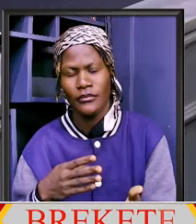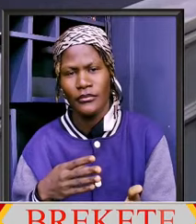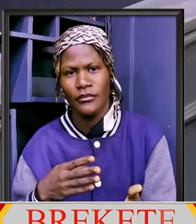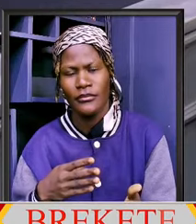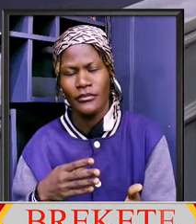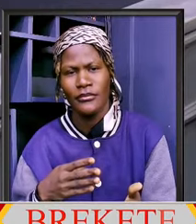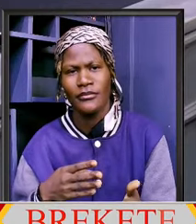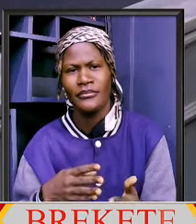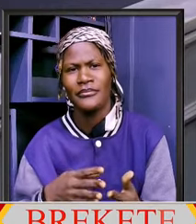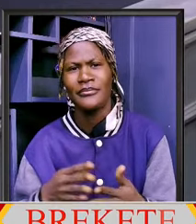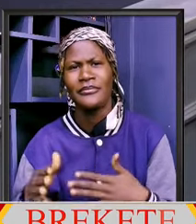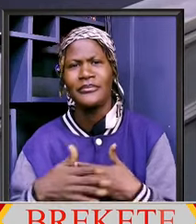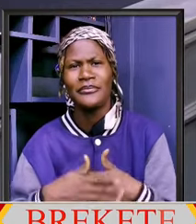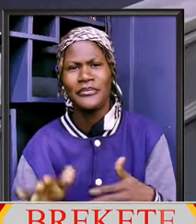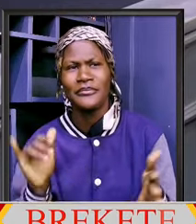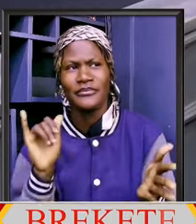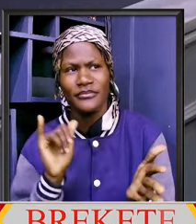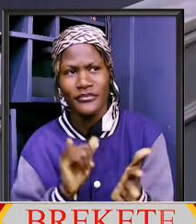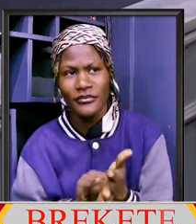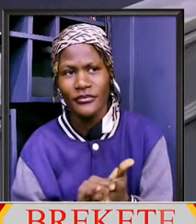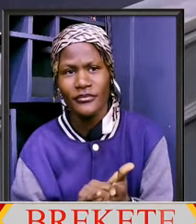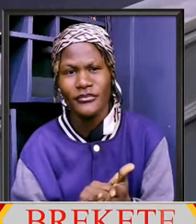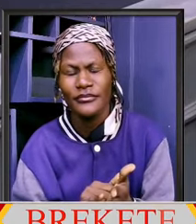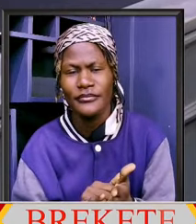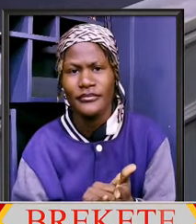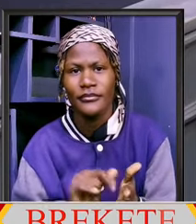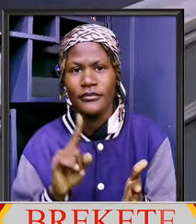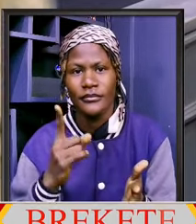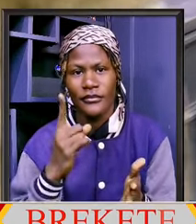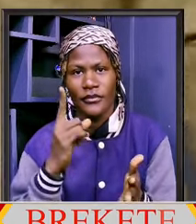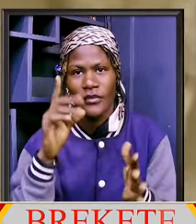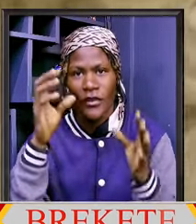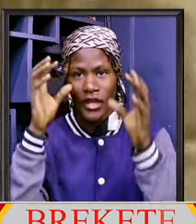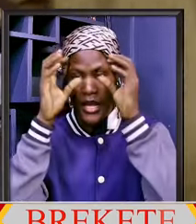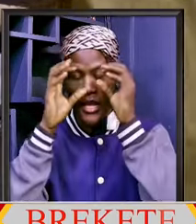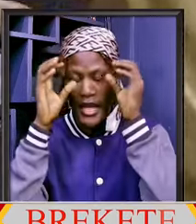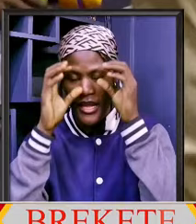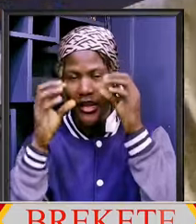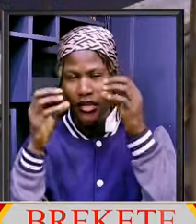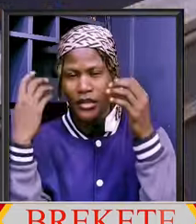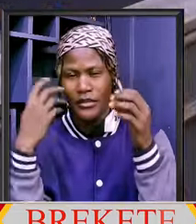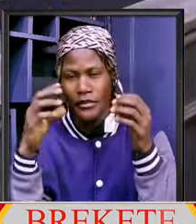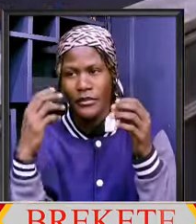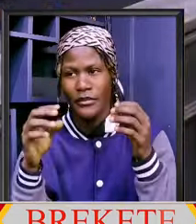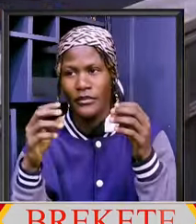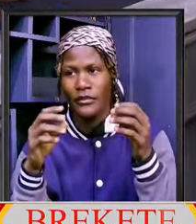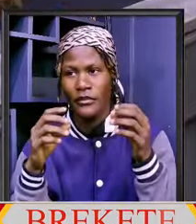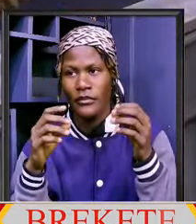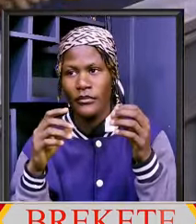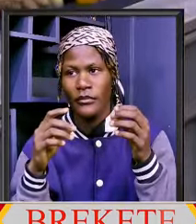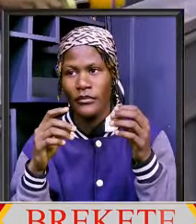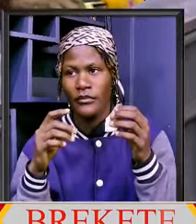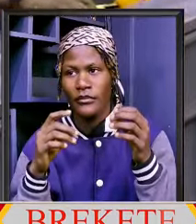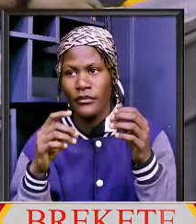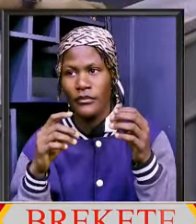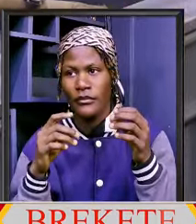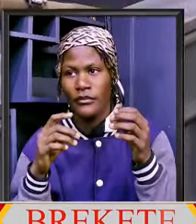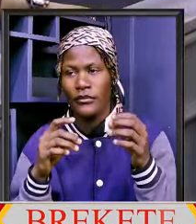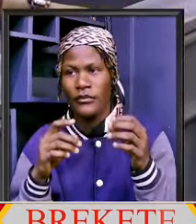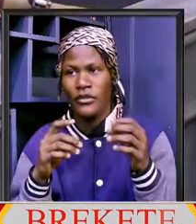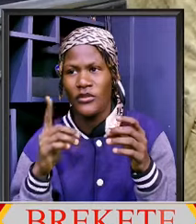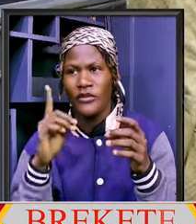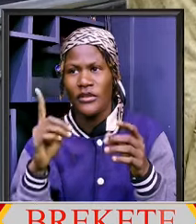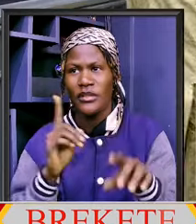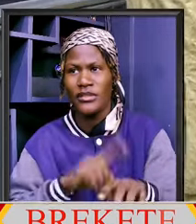him. After finish, this I started. Secondly, first time I had the motor as